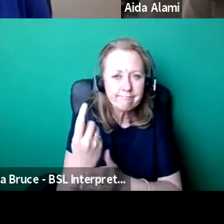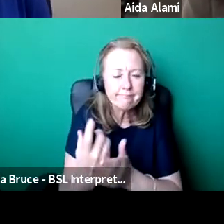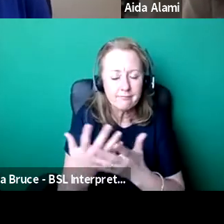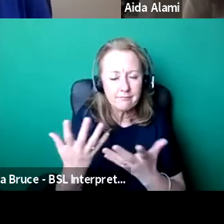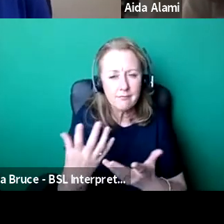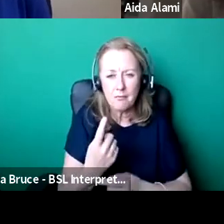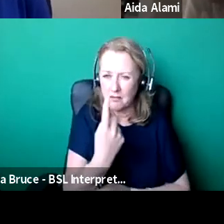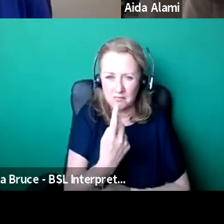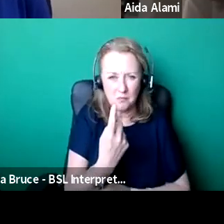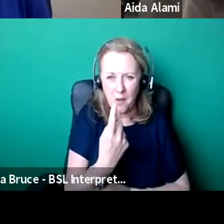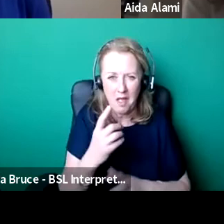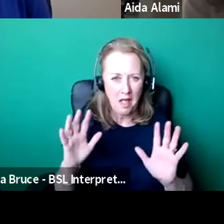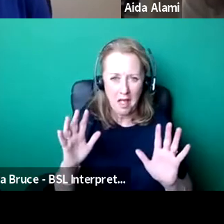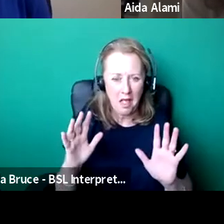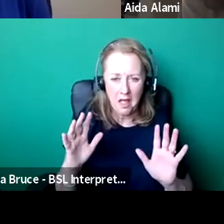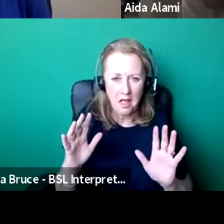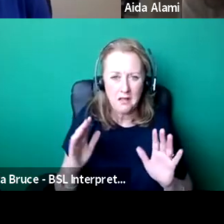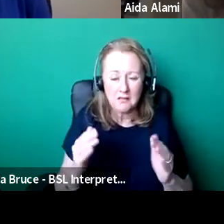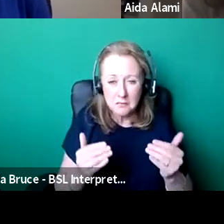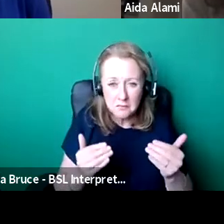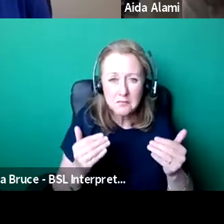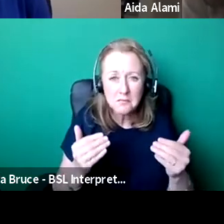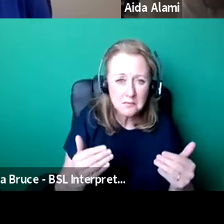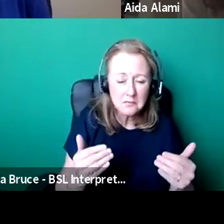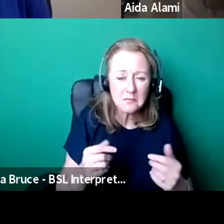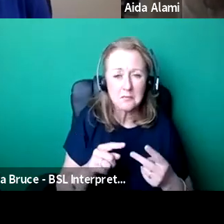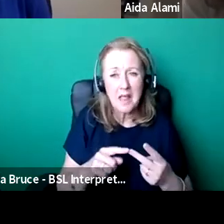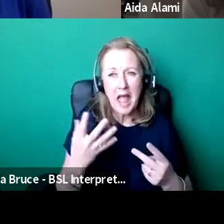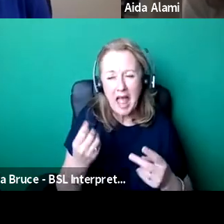but overall it's still moving forward. But